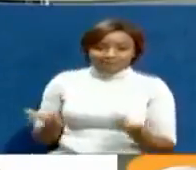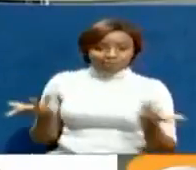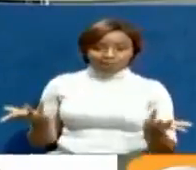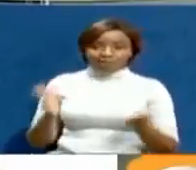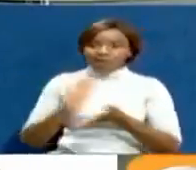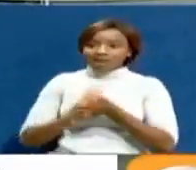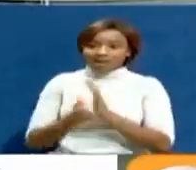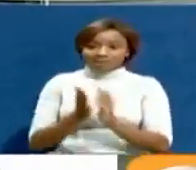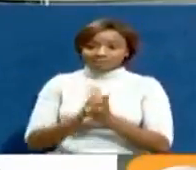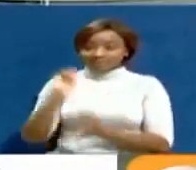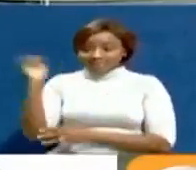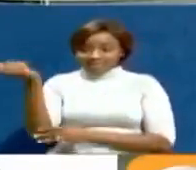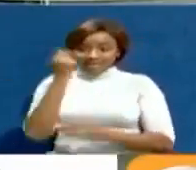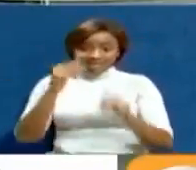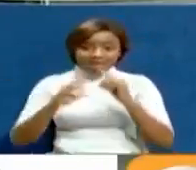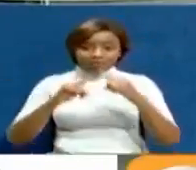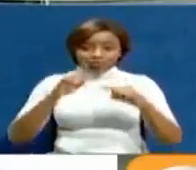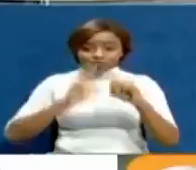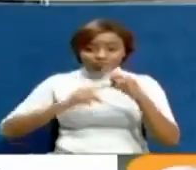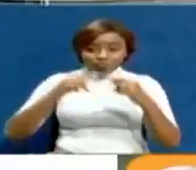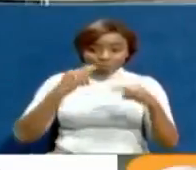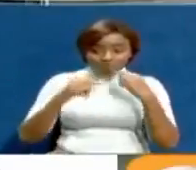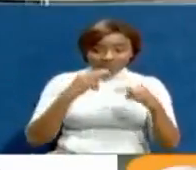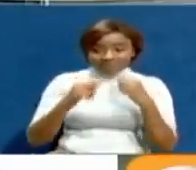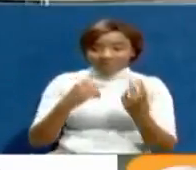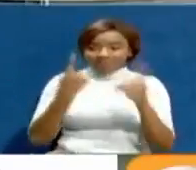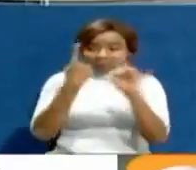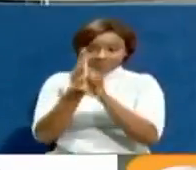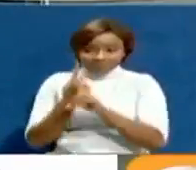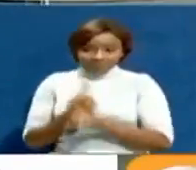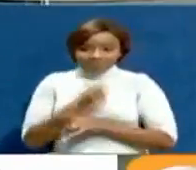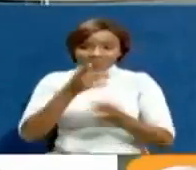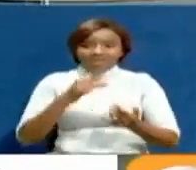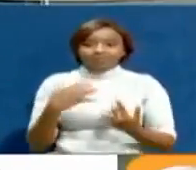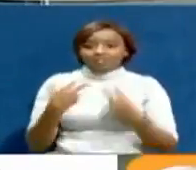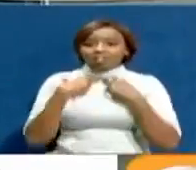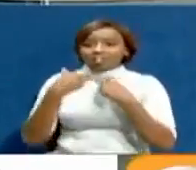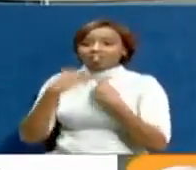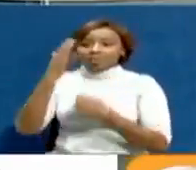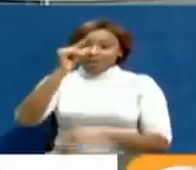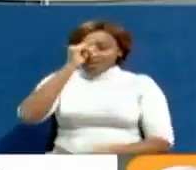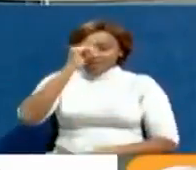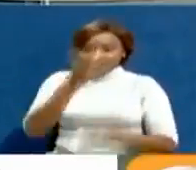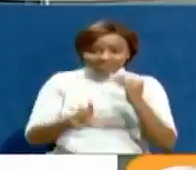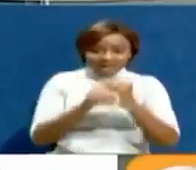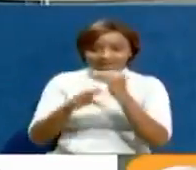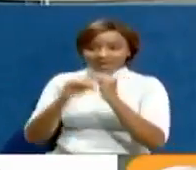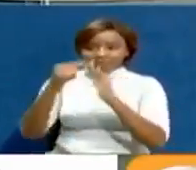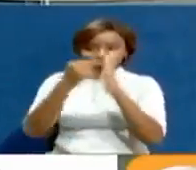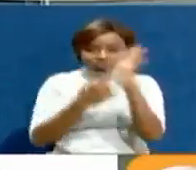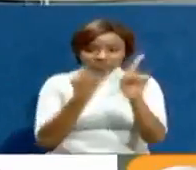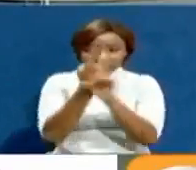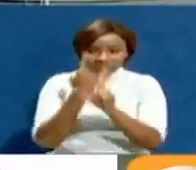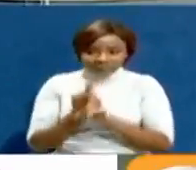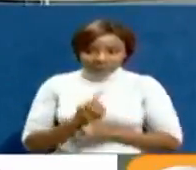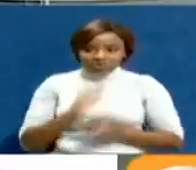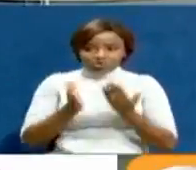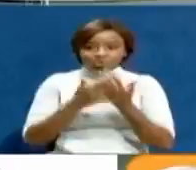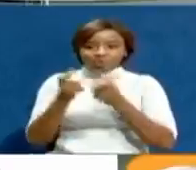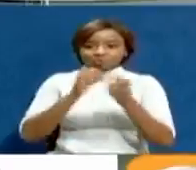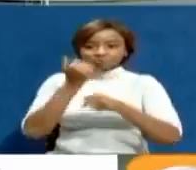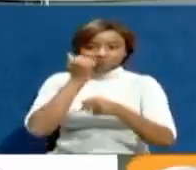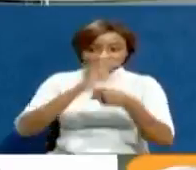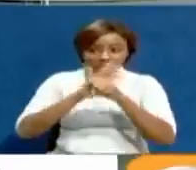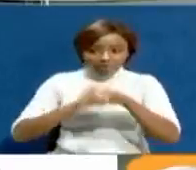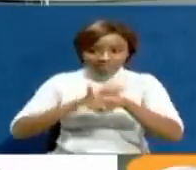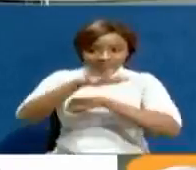tourism industry has for the second time in months suffered another blow after the government tightened the containment measures to curb the spread of the